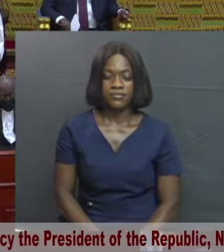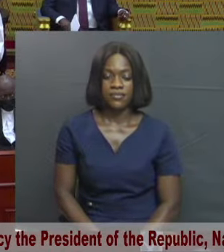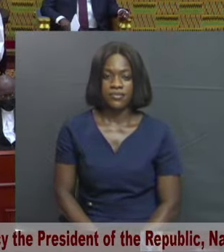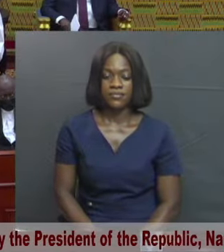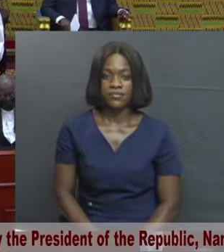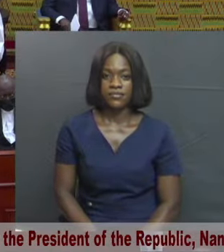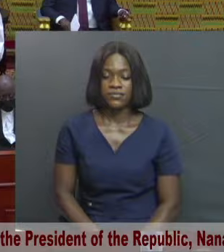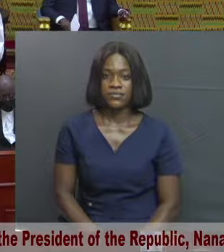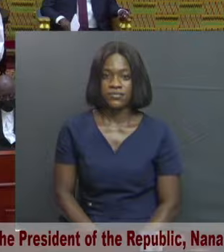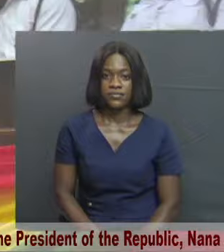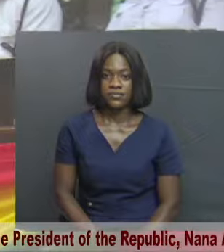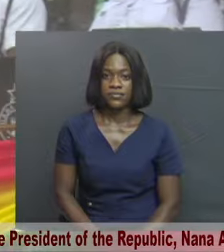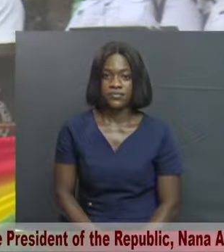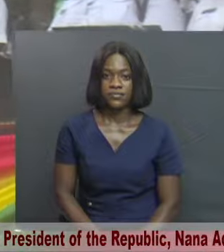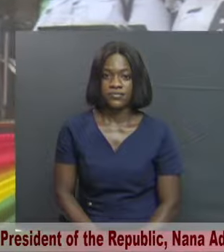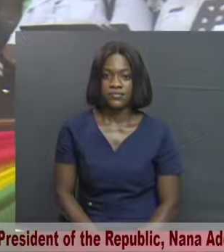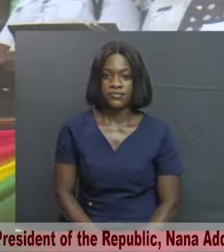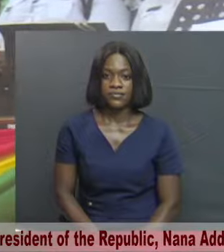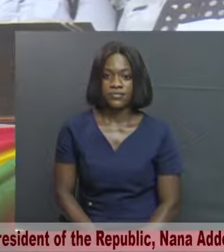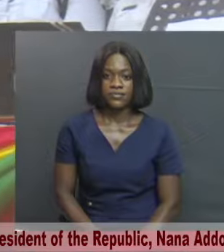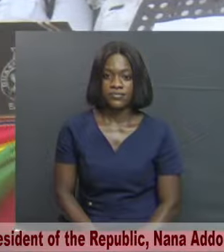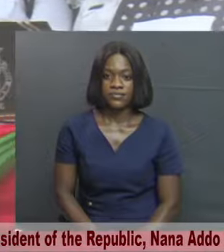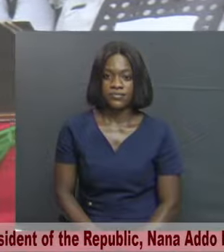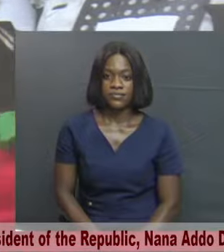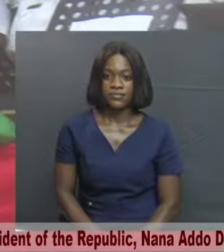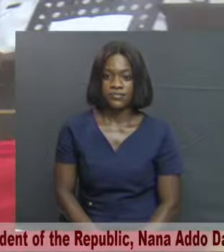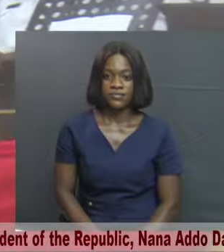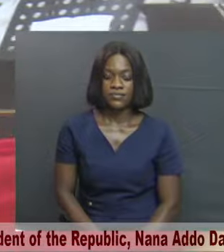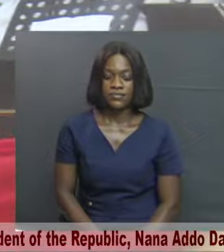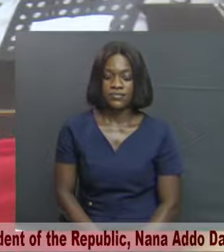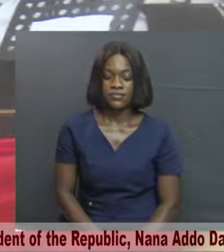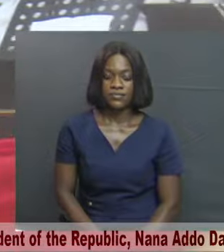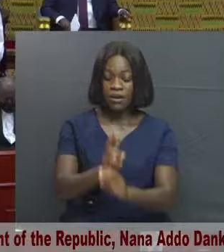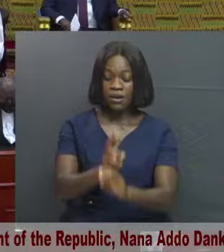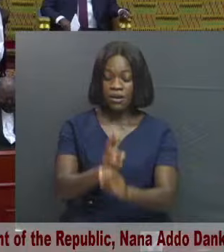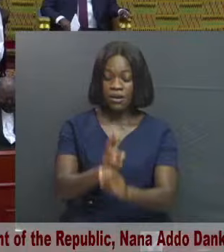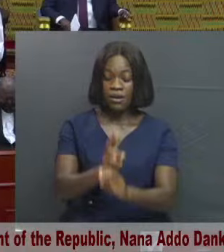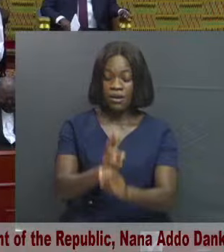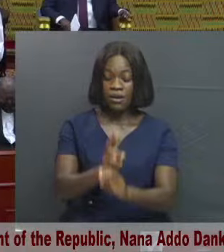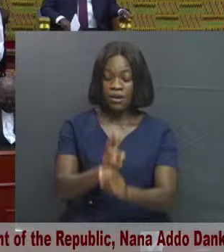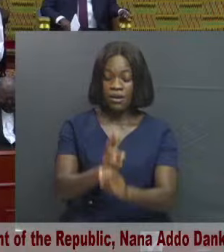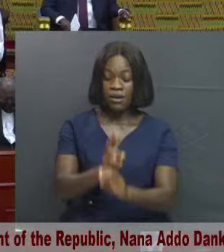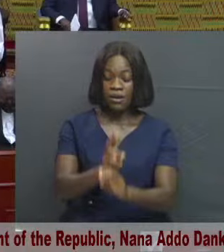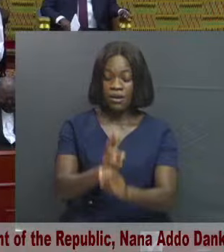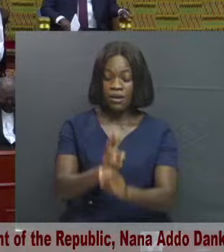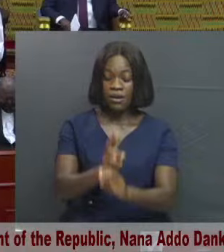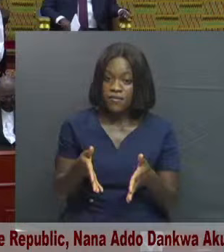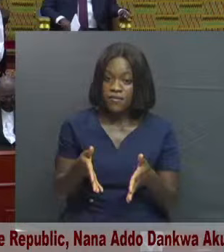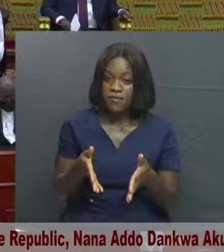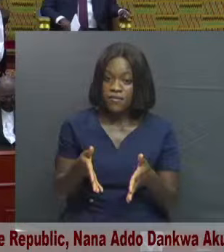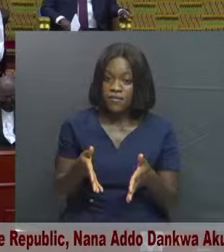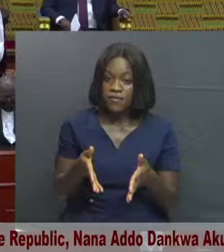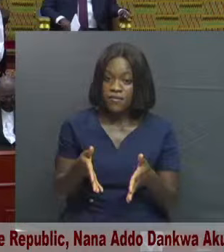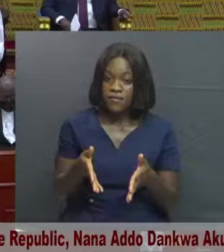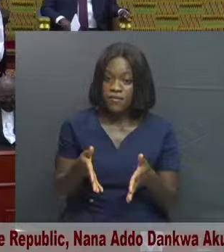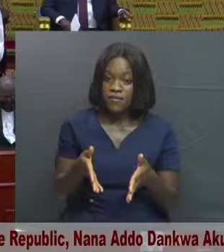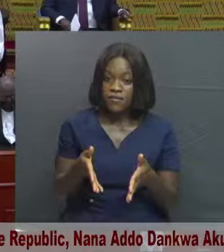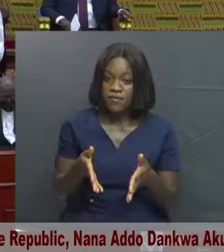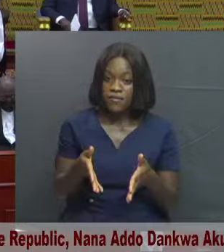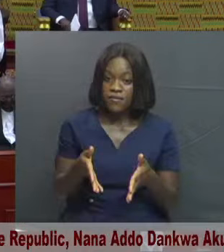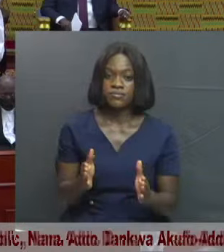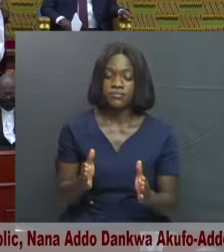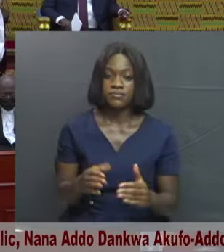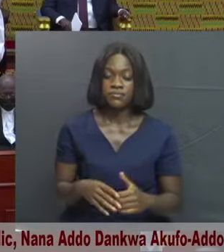media honorable members with your kind permission I